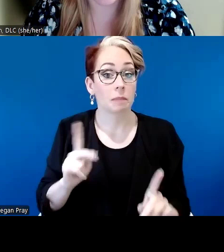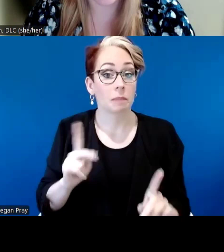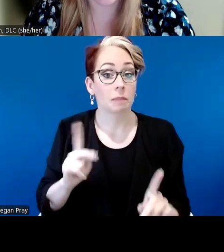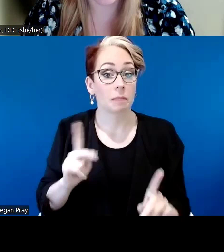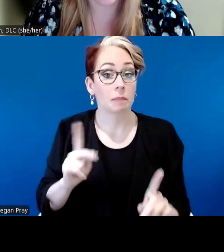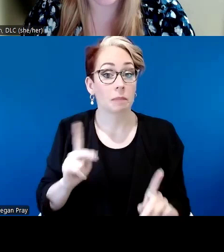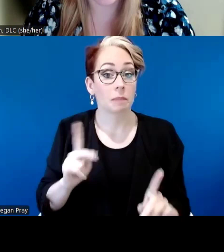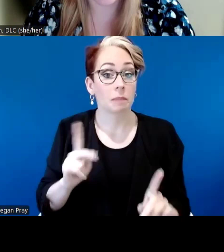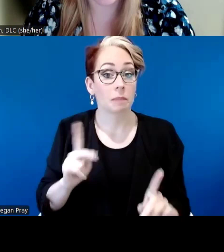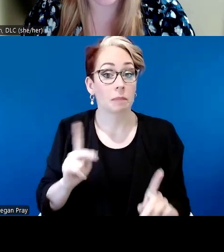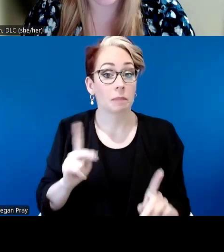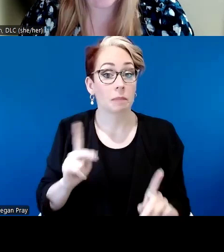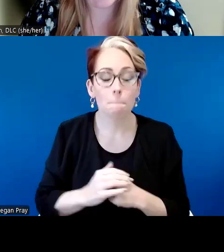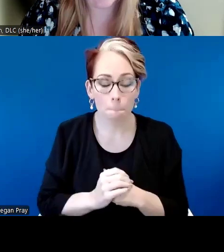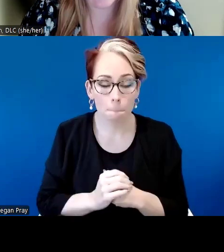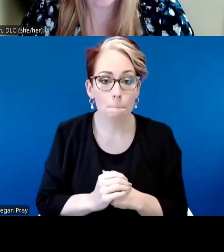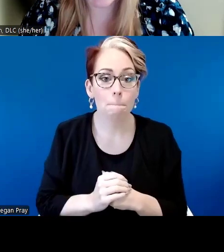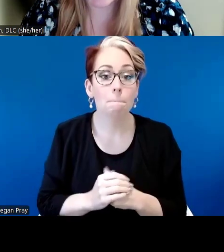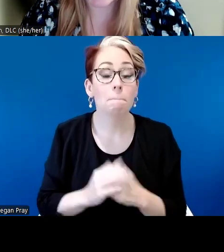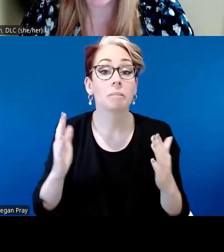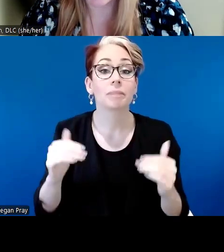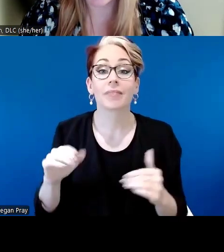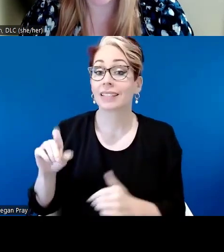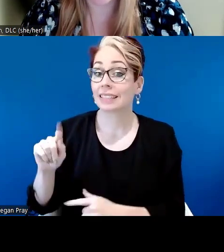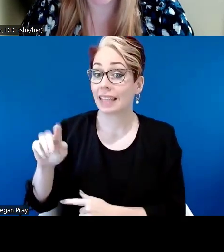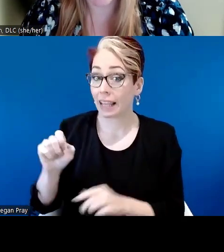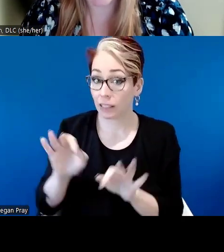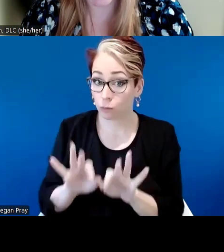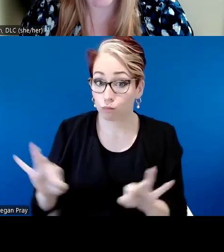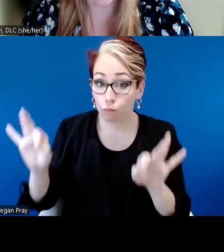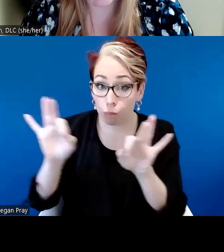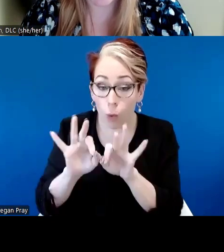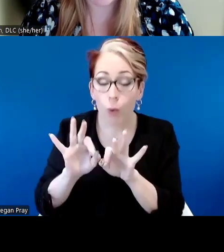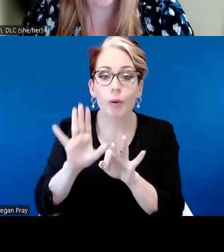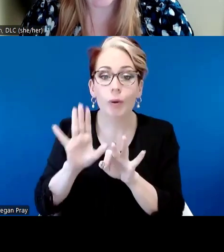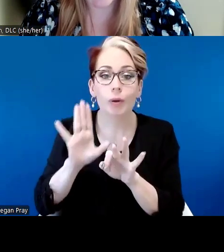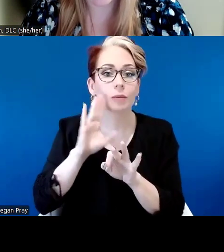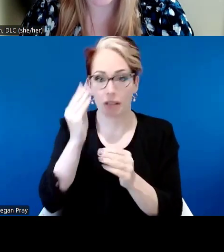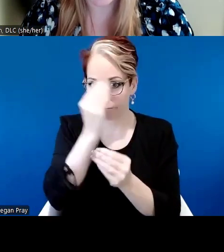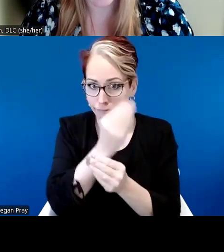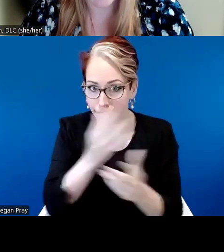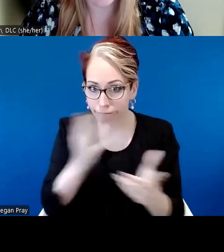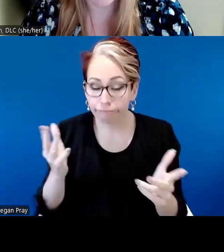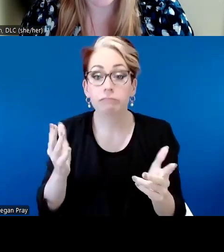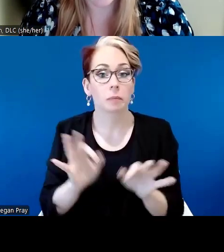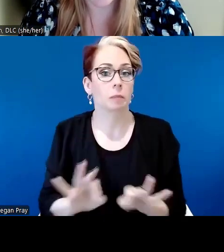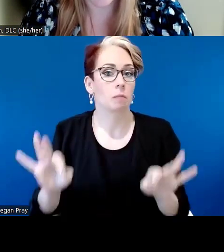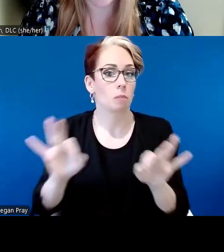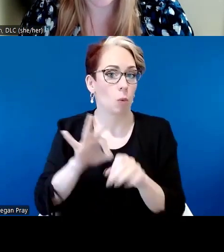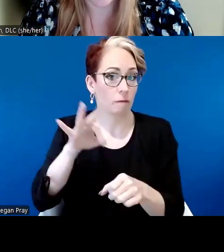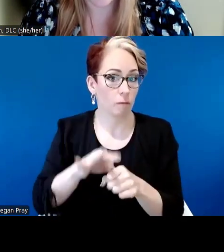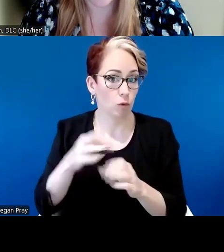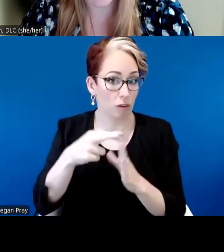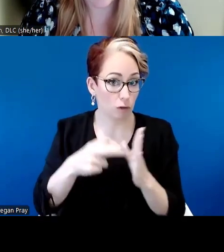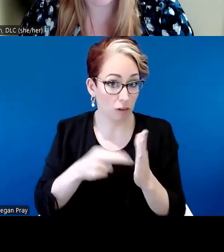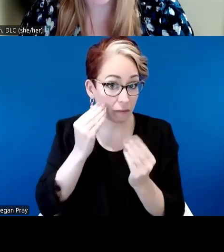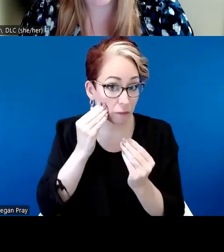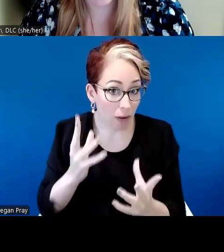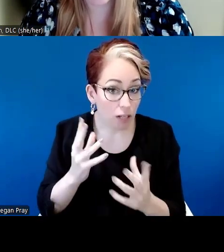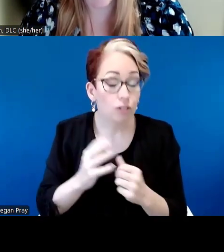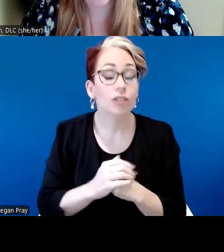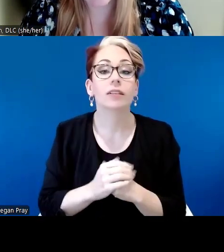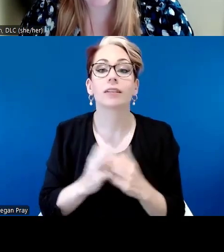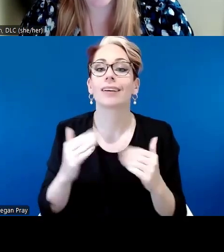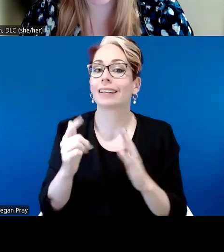We'll also go over some important dates and voter registration information. We'll talk about the